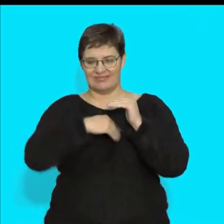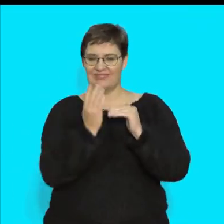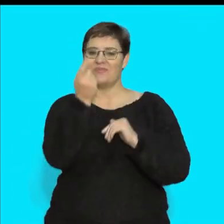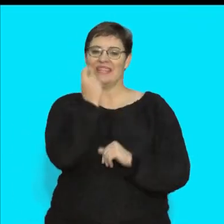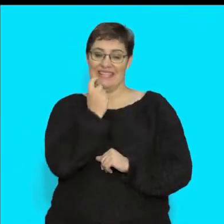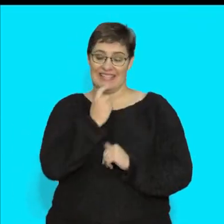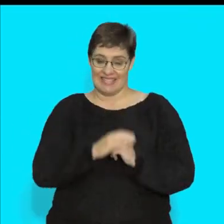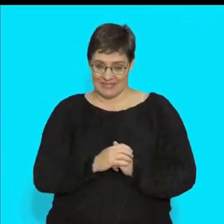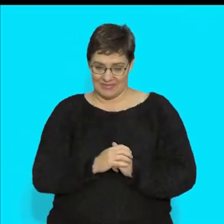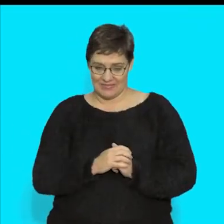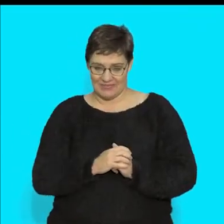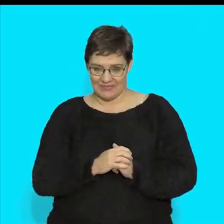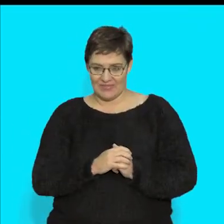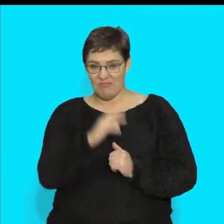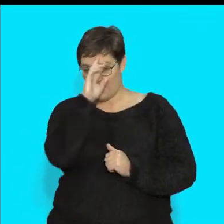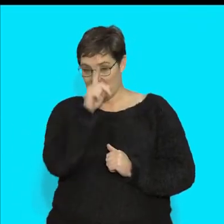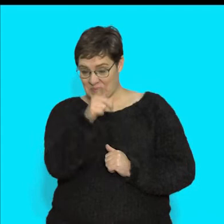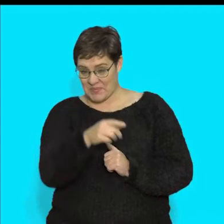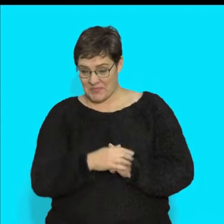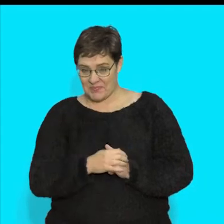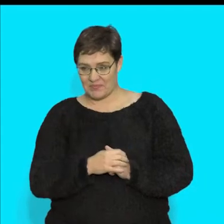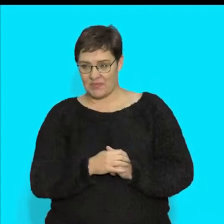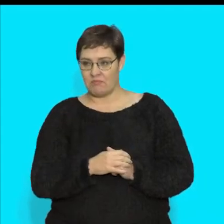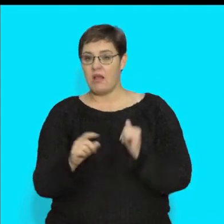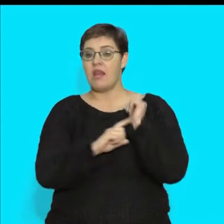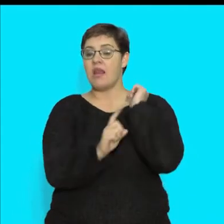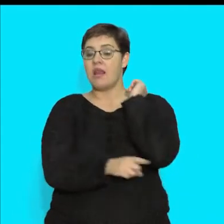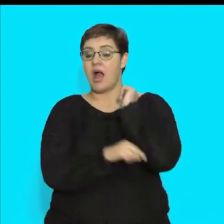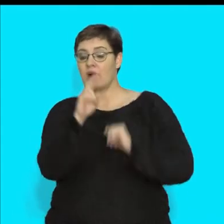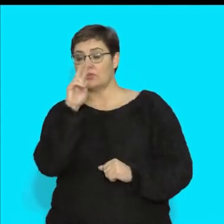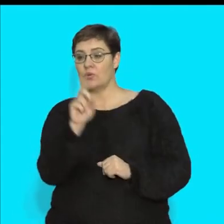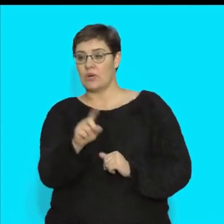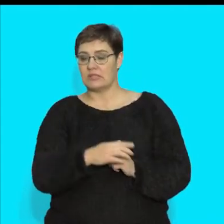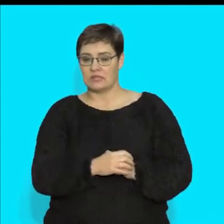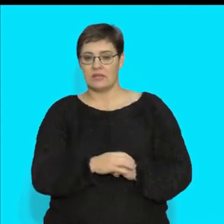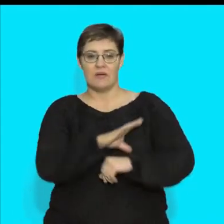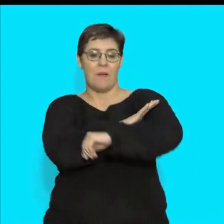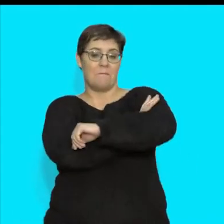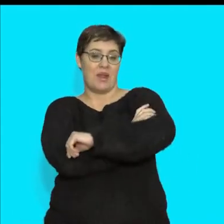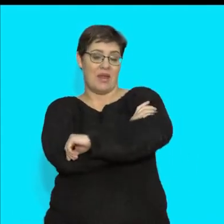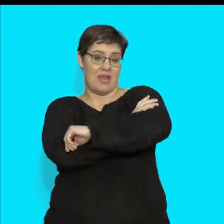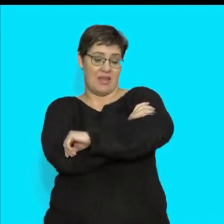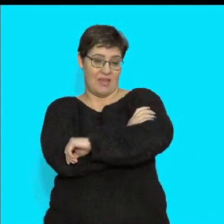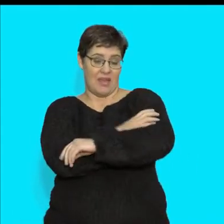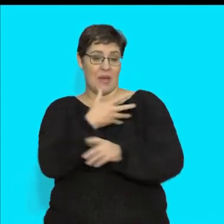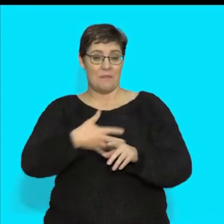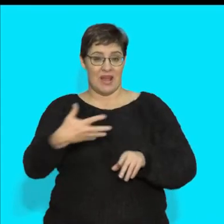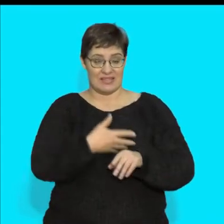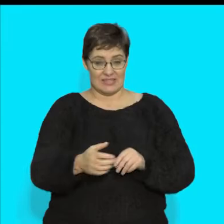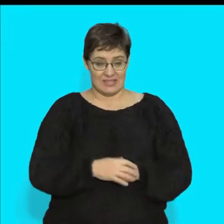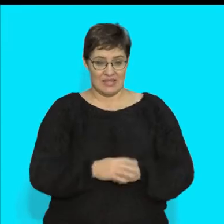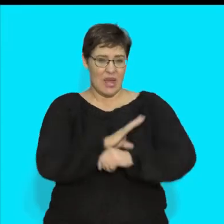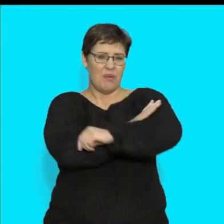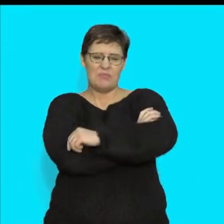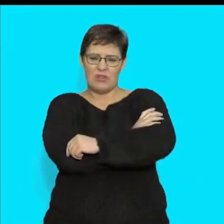of cells. Okay, so just remember that. And then the last thing we have to look at is blood pressure. Now, I don't know if you've